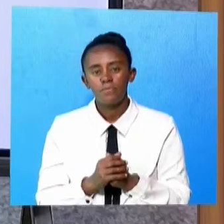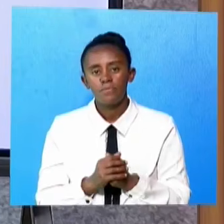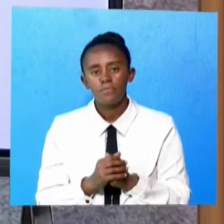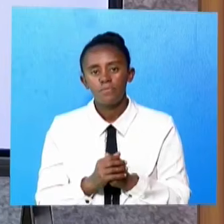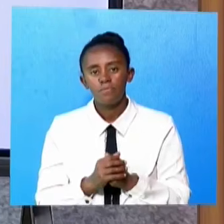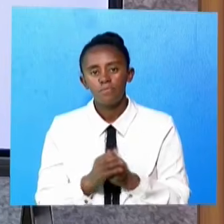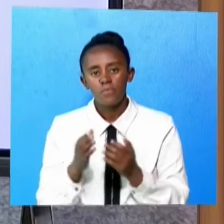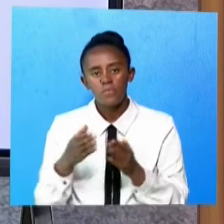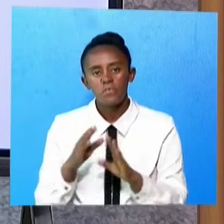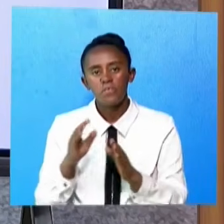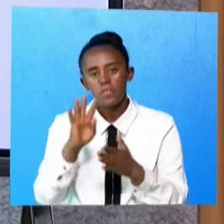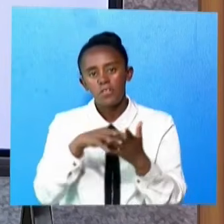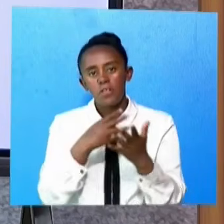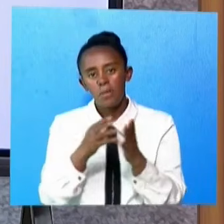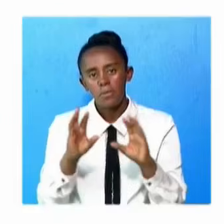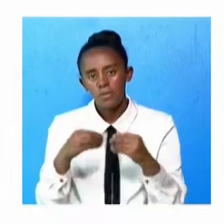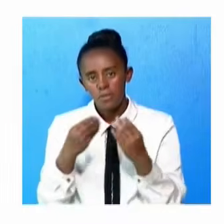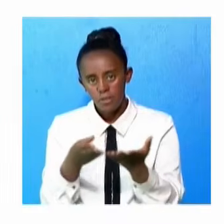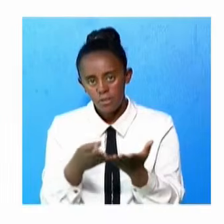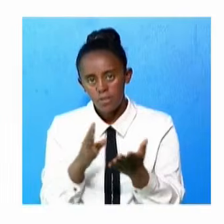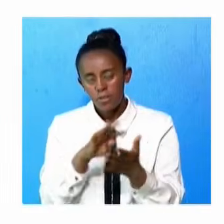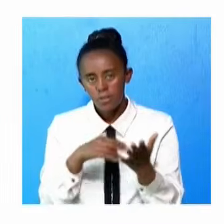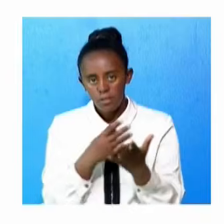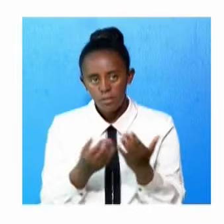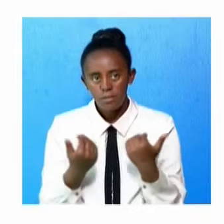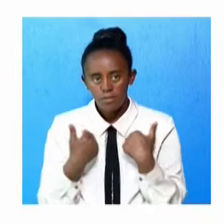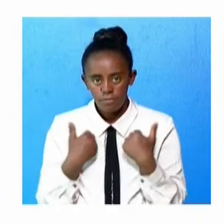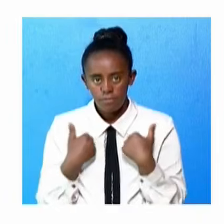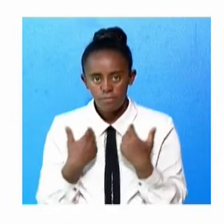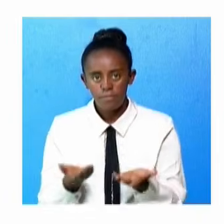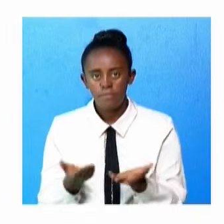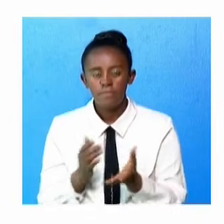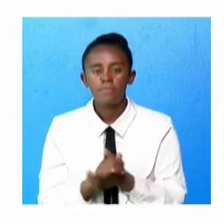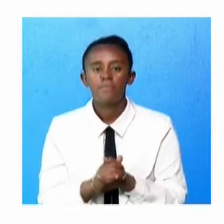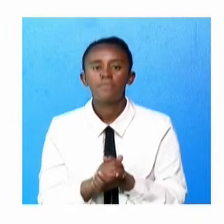Let me give you this table, it's all right? The table is here now.